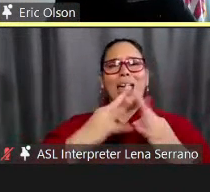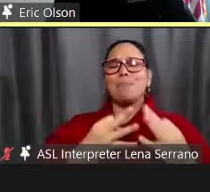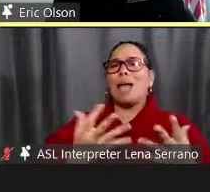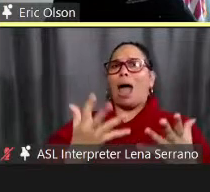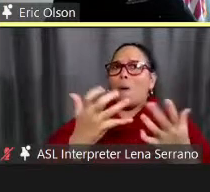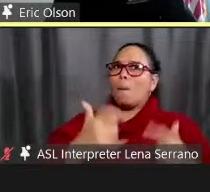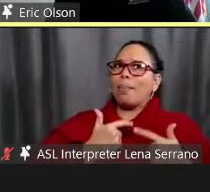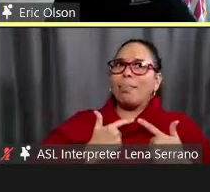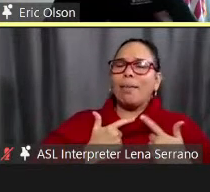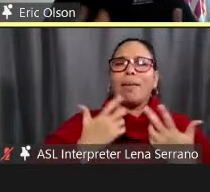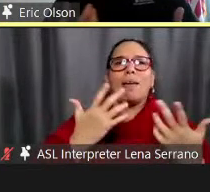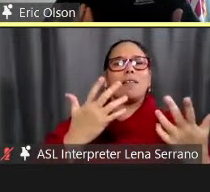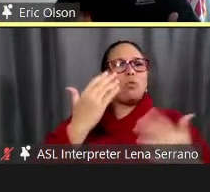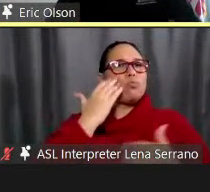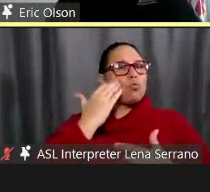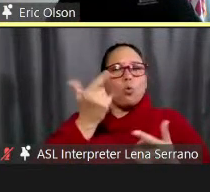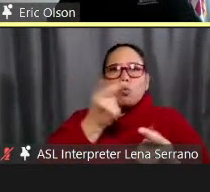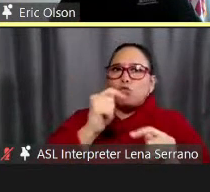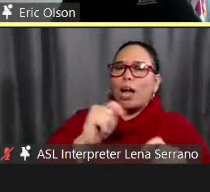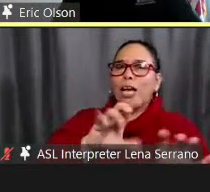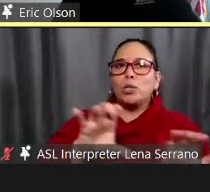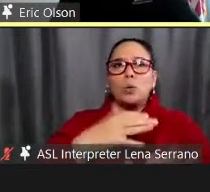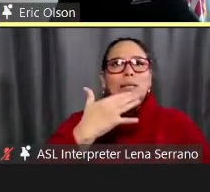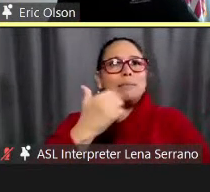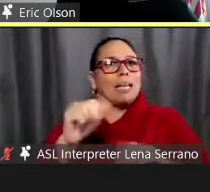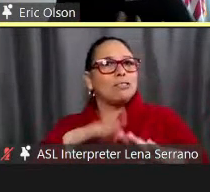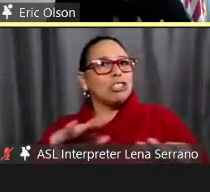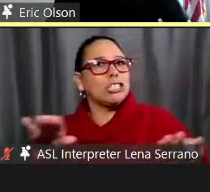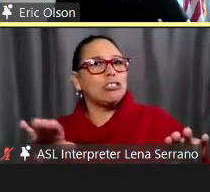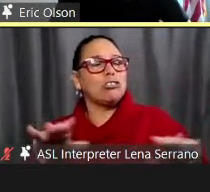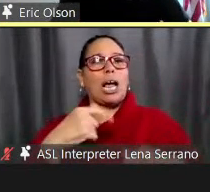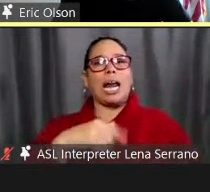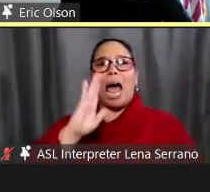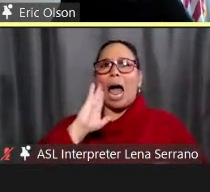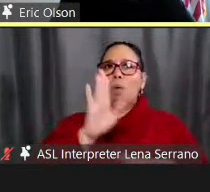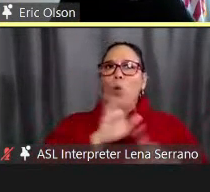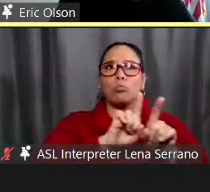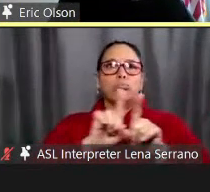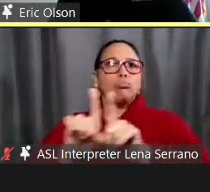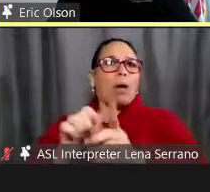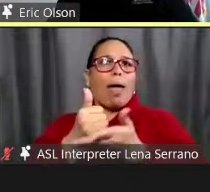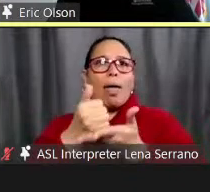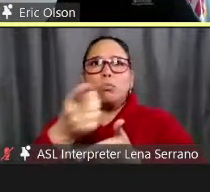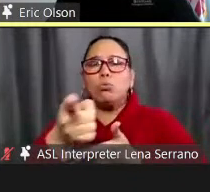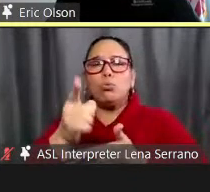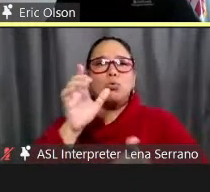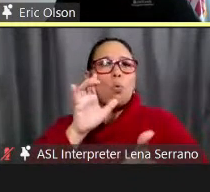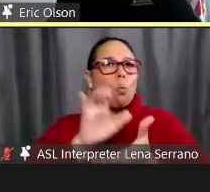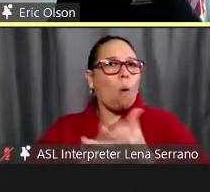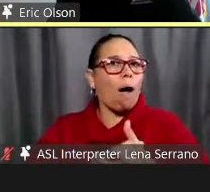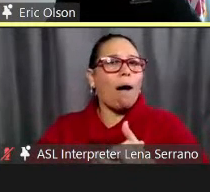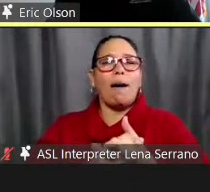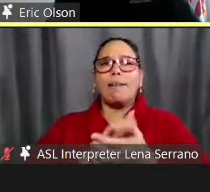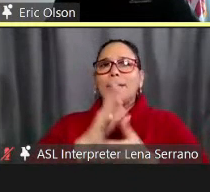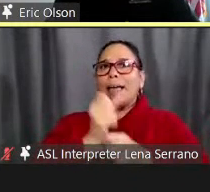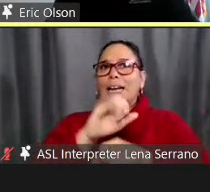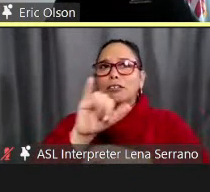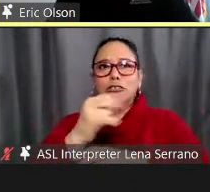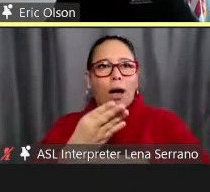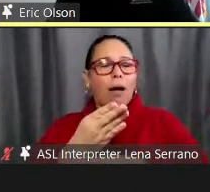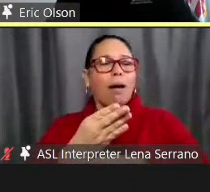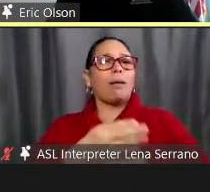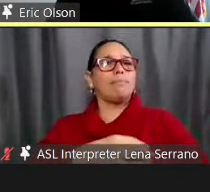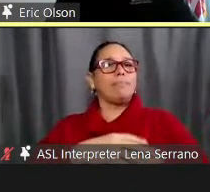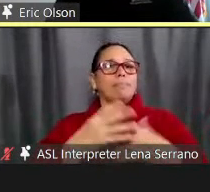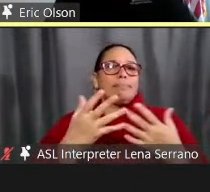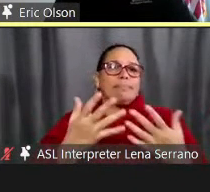for, and we're just trying to do what's best for the children. I will go with you to help you and your wife get her a job. Whether or not he